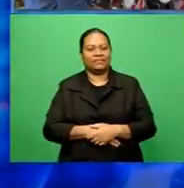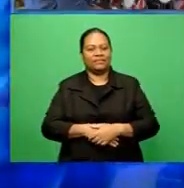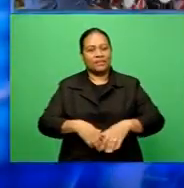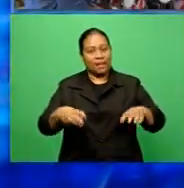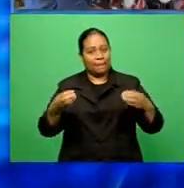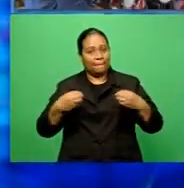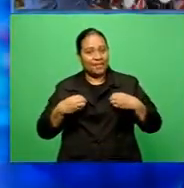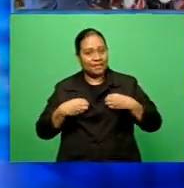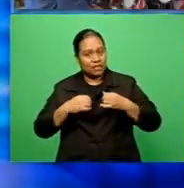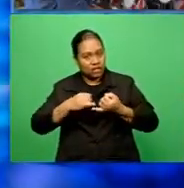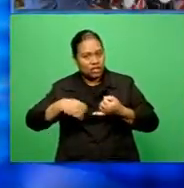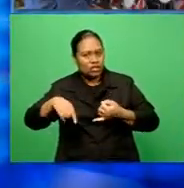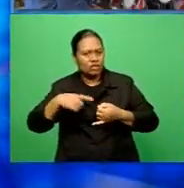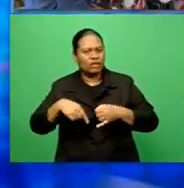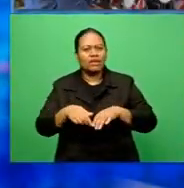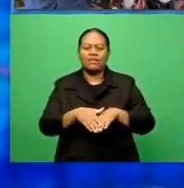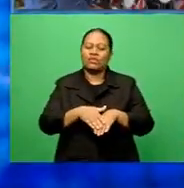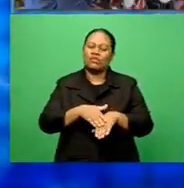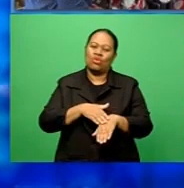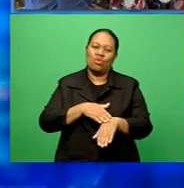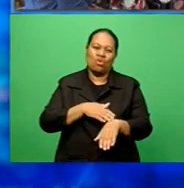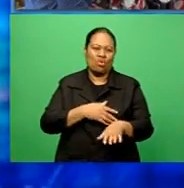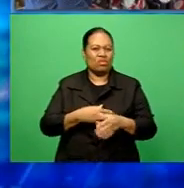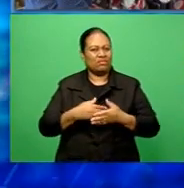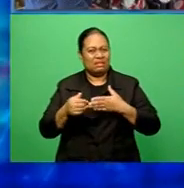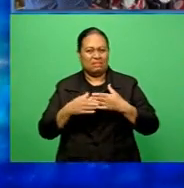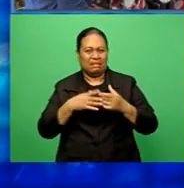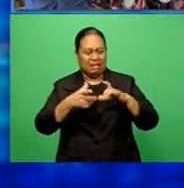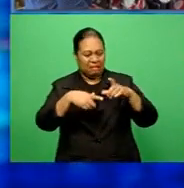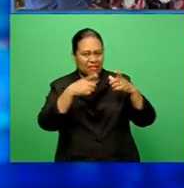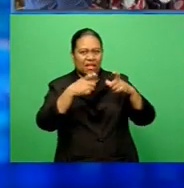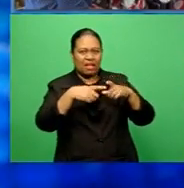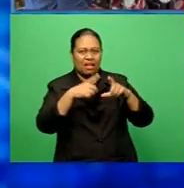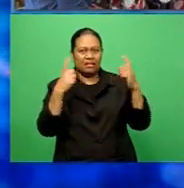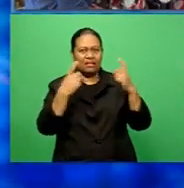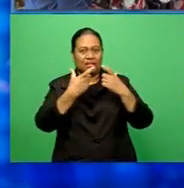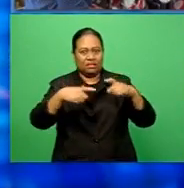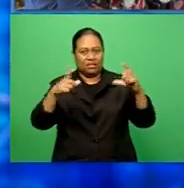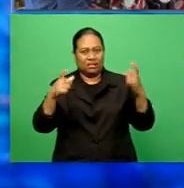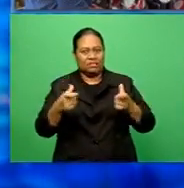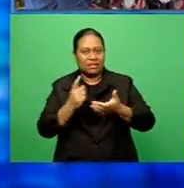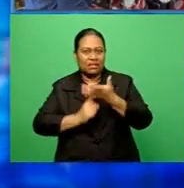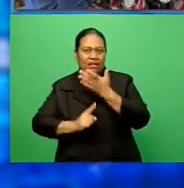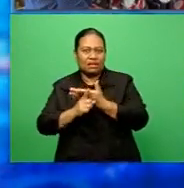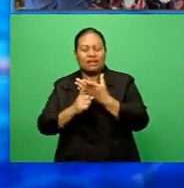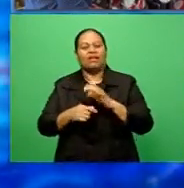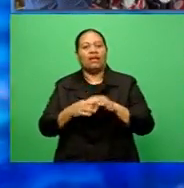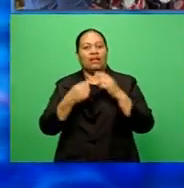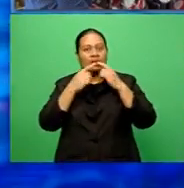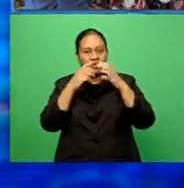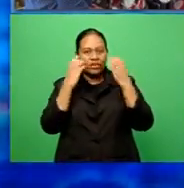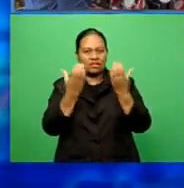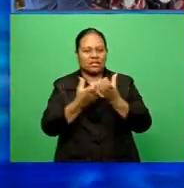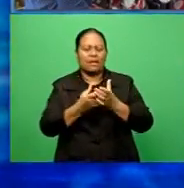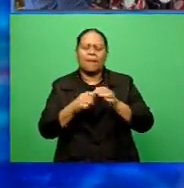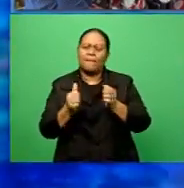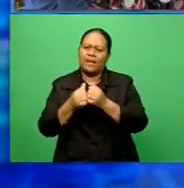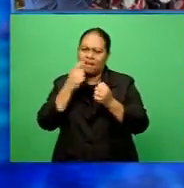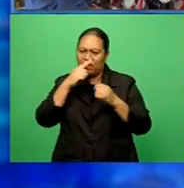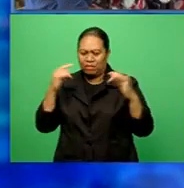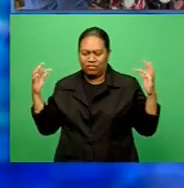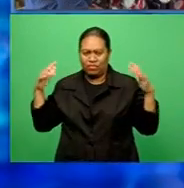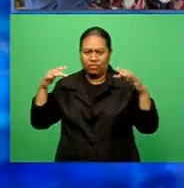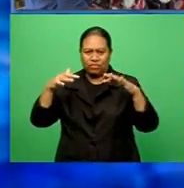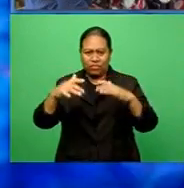Business in Suva has been slow despite the festive period. The Christmas in the City sale started this morning. Many people were seen shopping